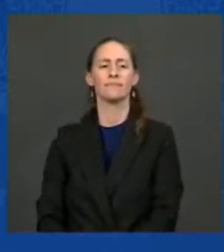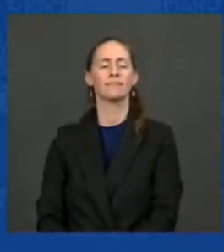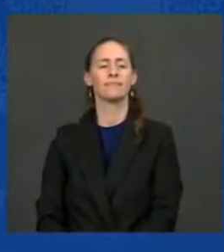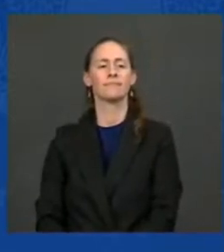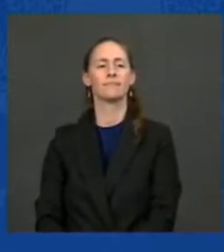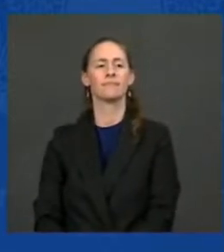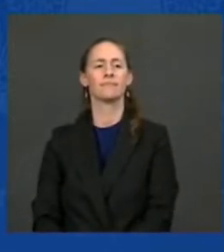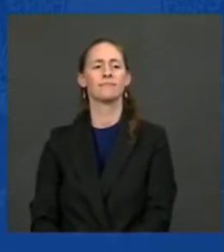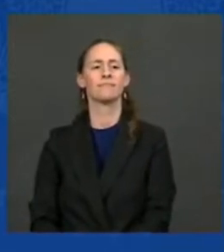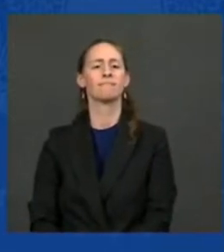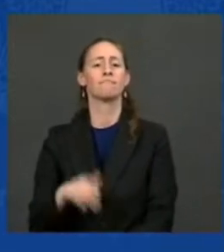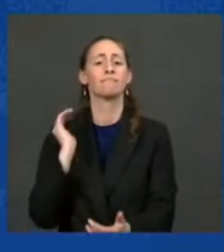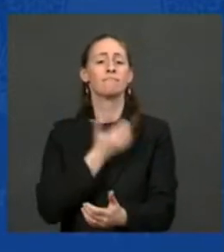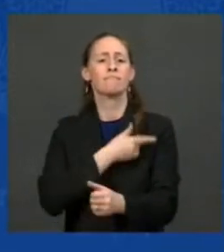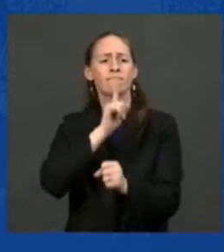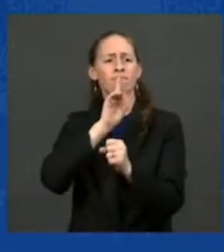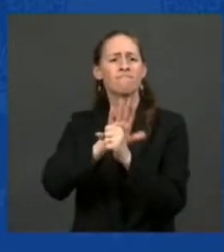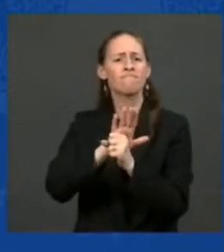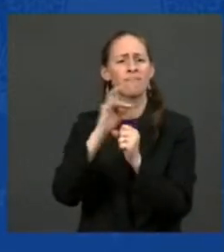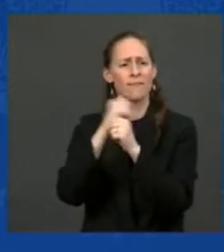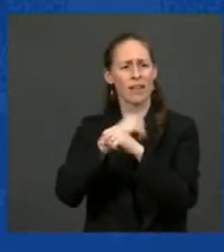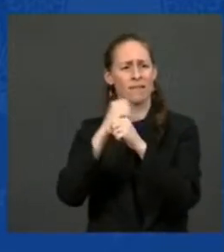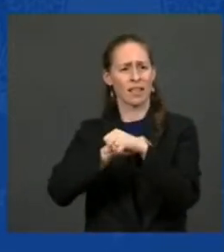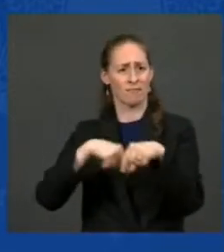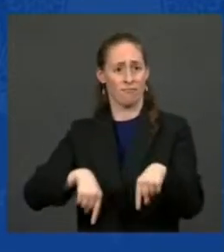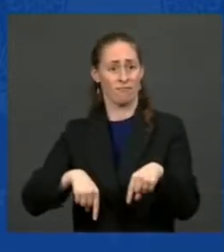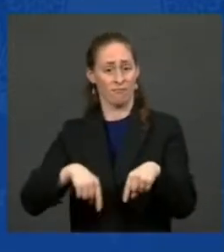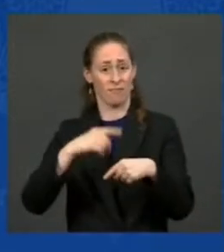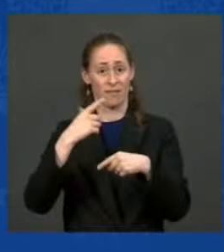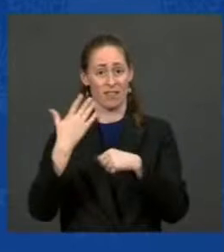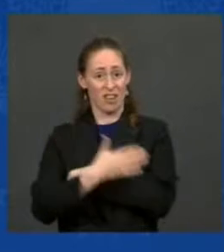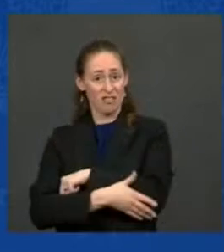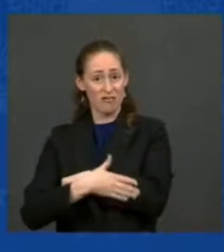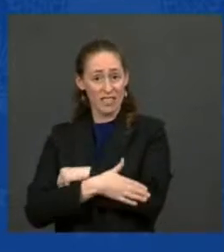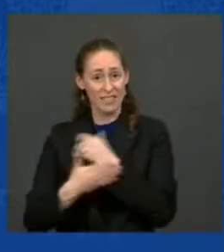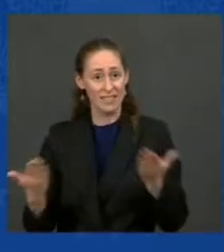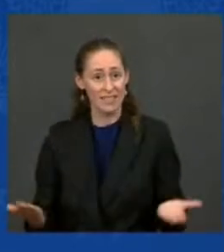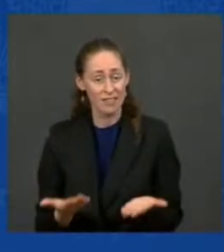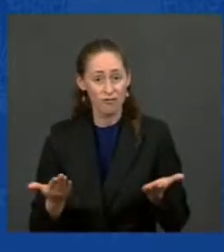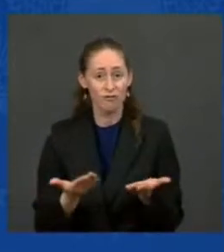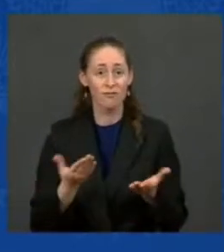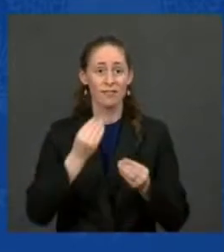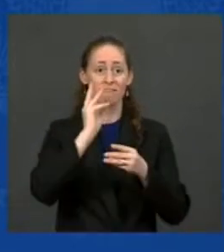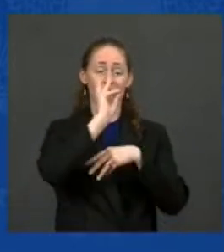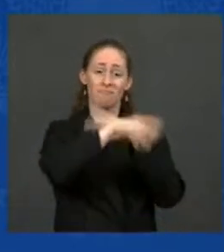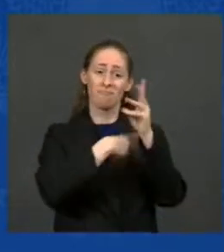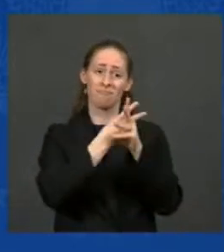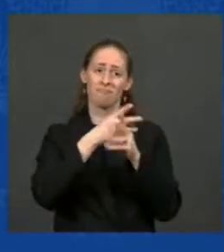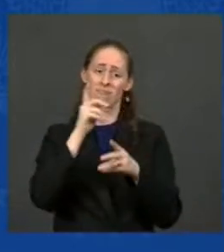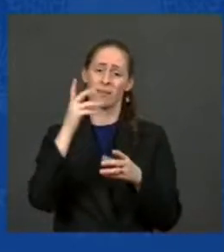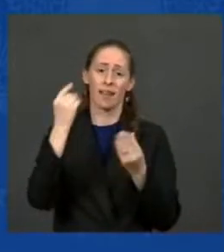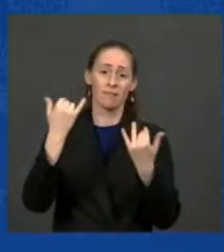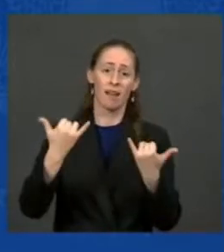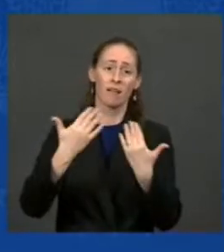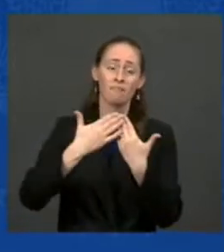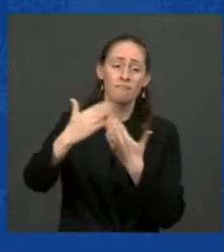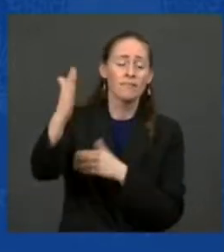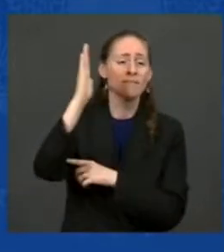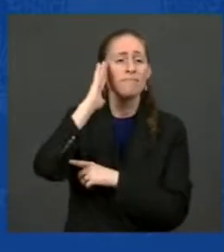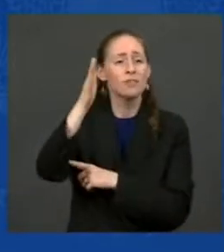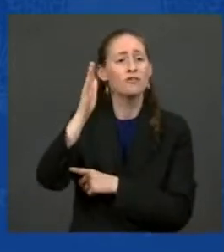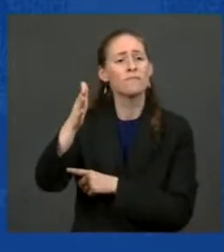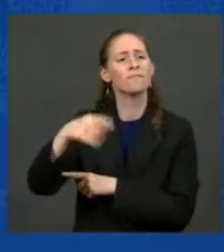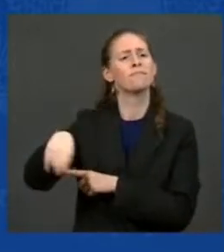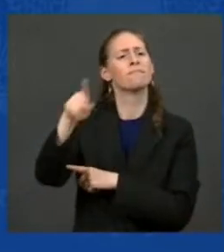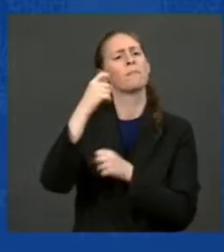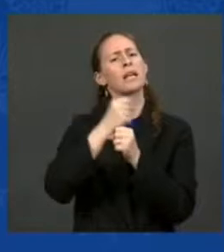our own nation, our own world, closer to a future in which every human being is free to pursue the highest dreams